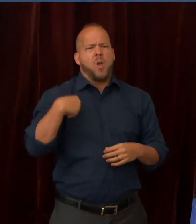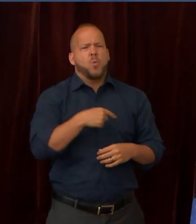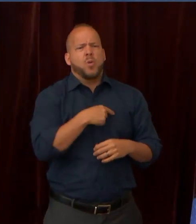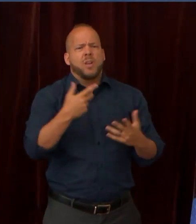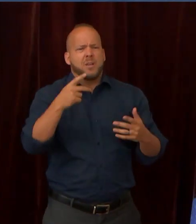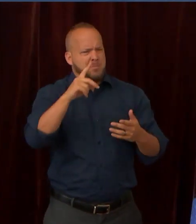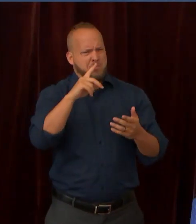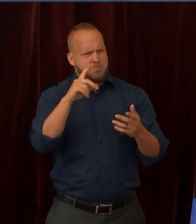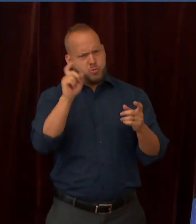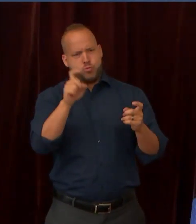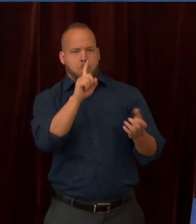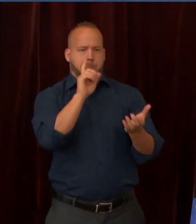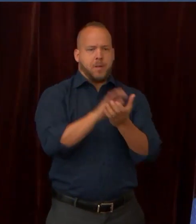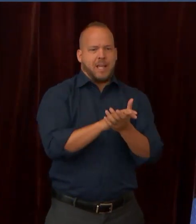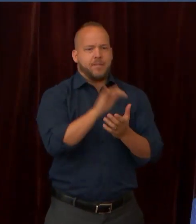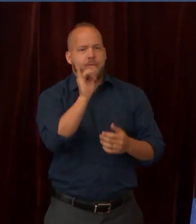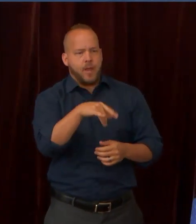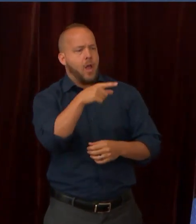at all?